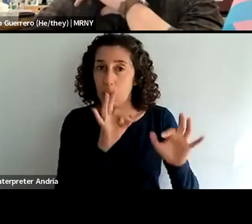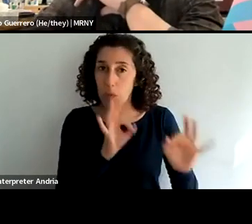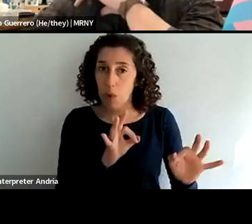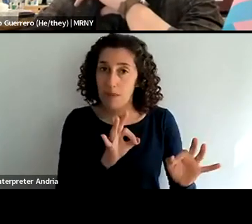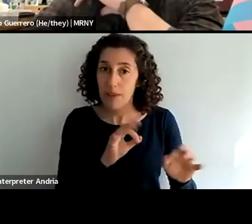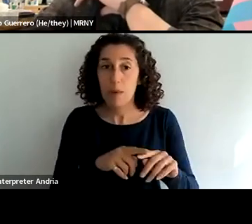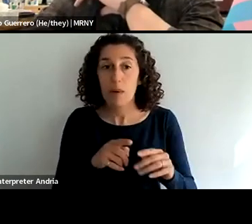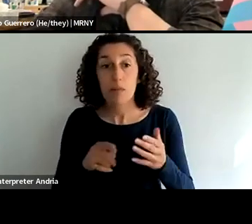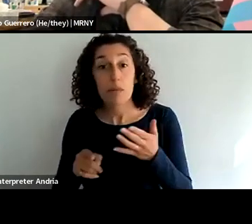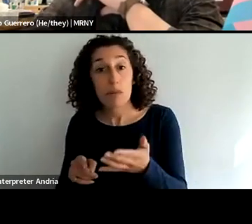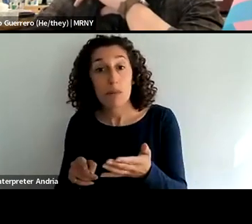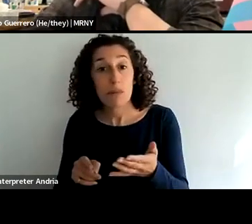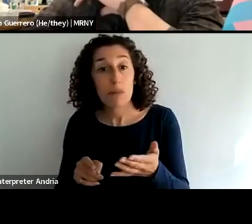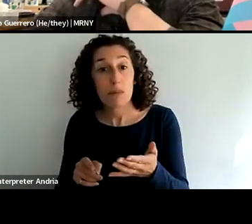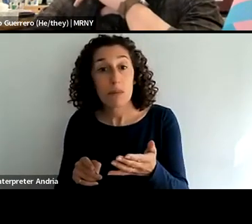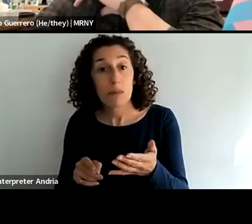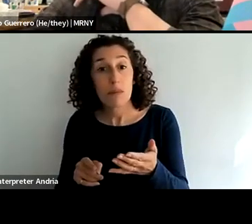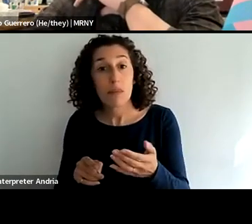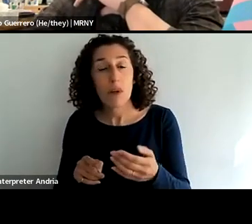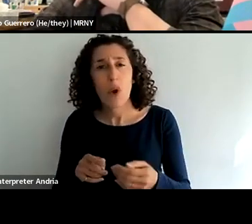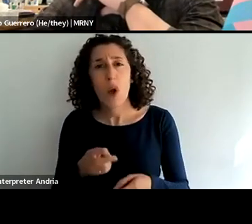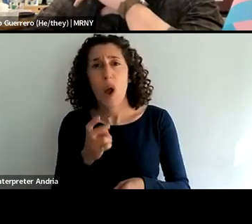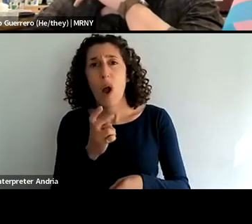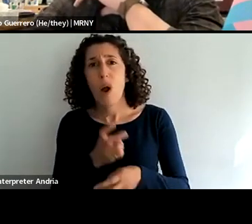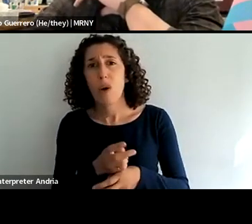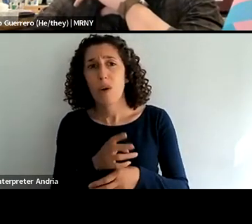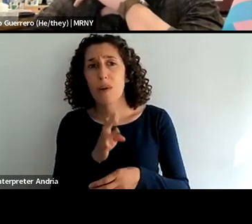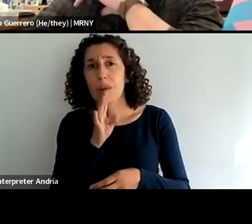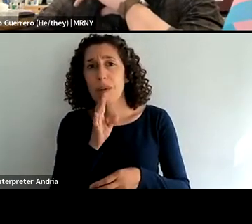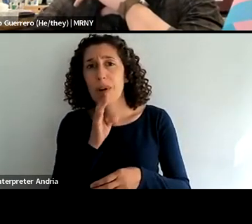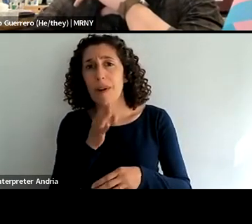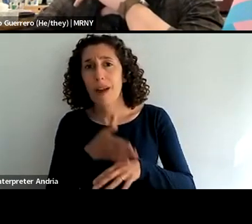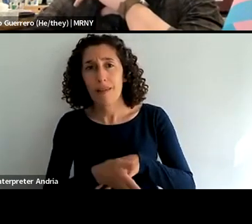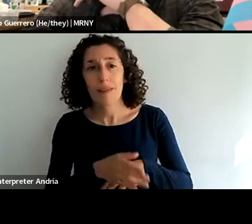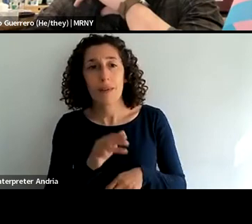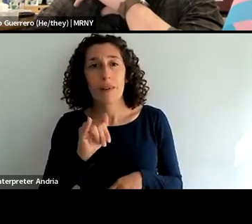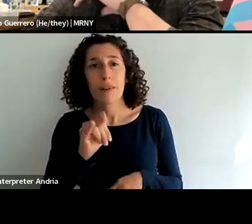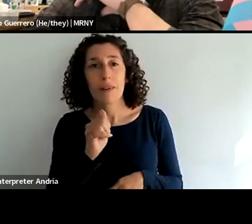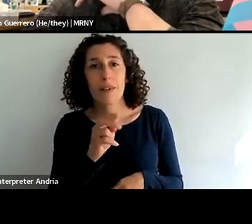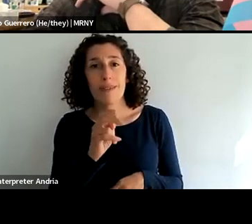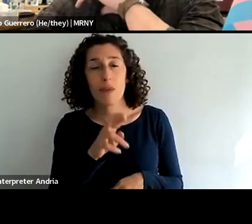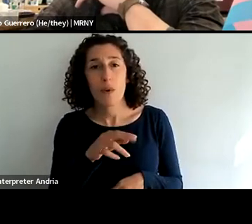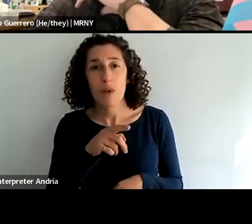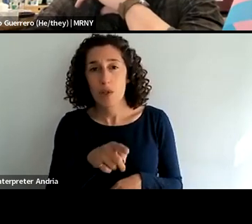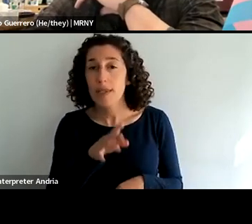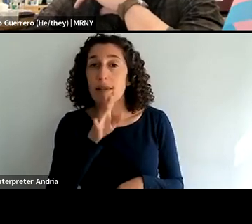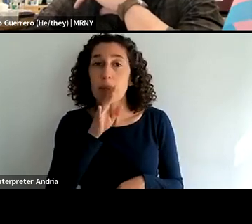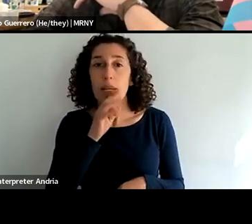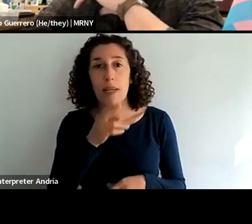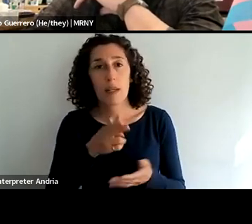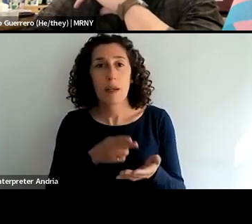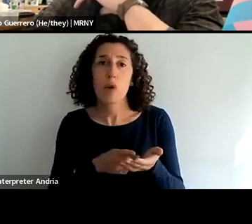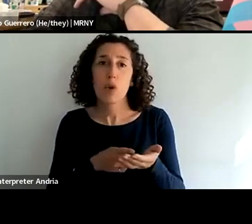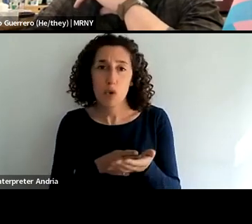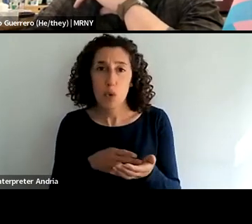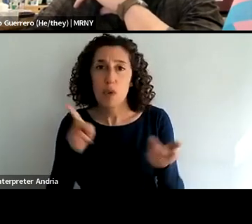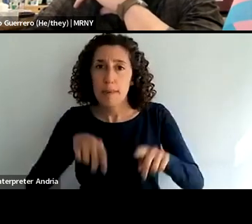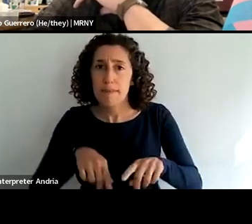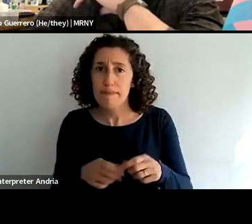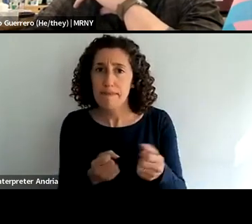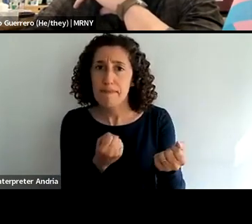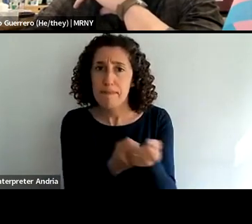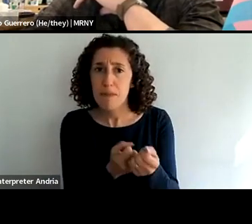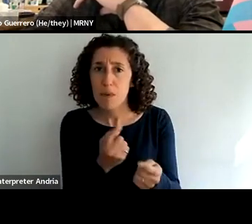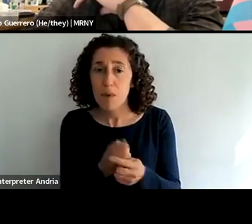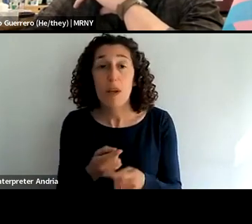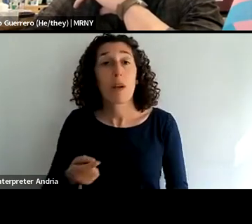said is hard to follow, right? Because she's speaking the truth, right? But we've been around for a long